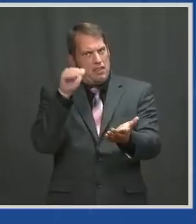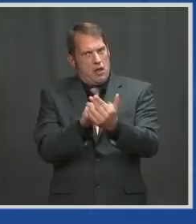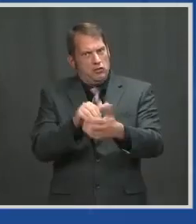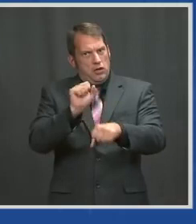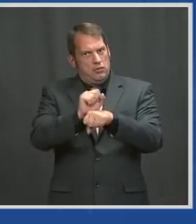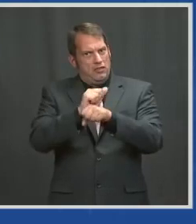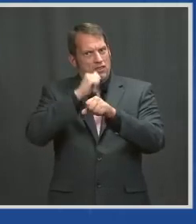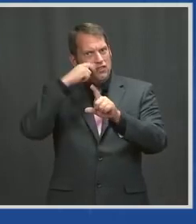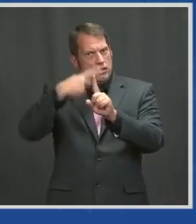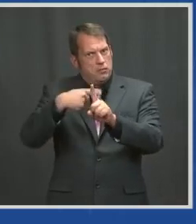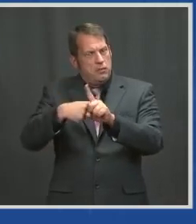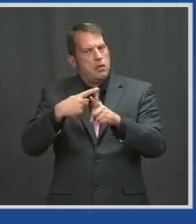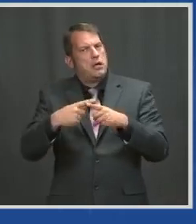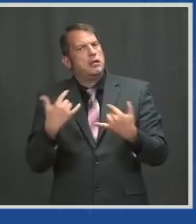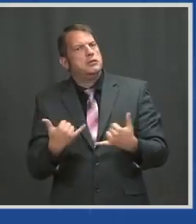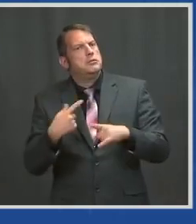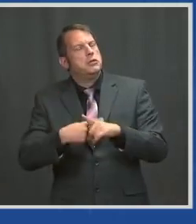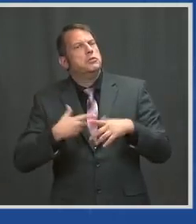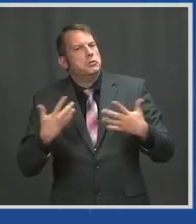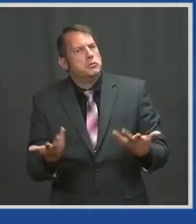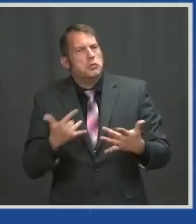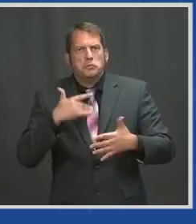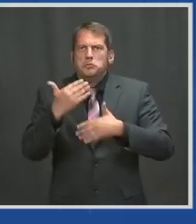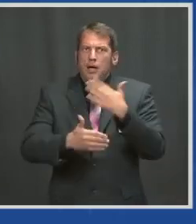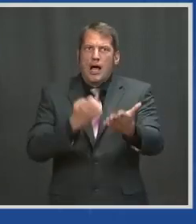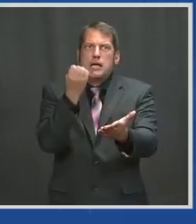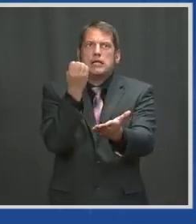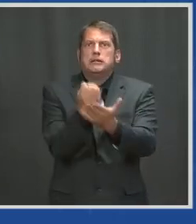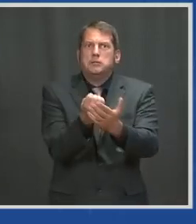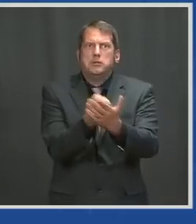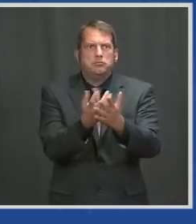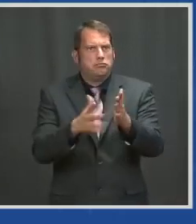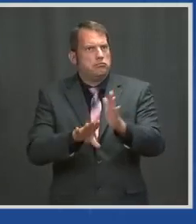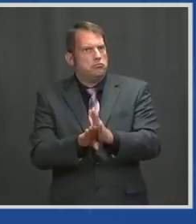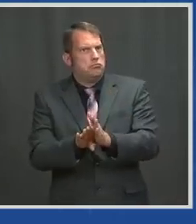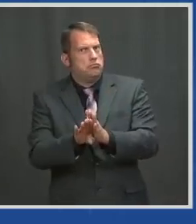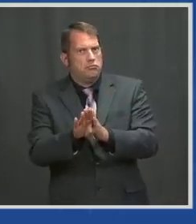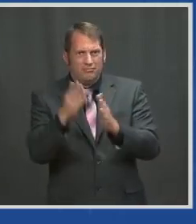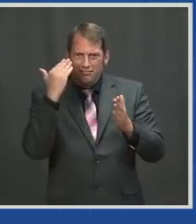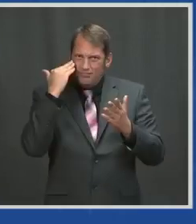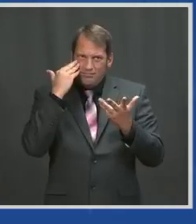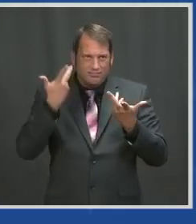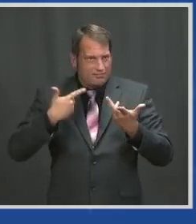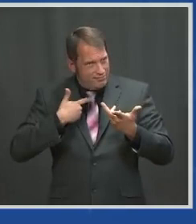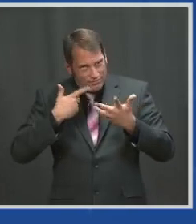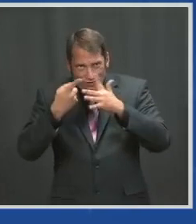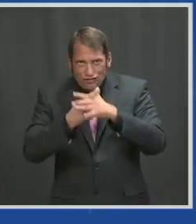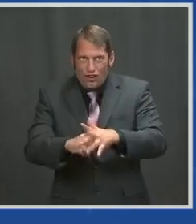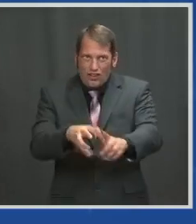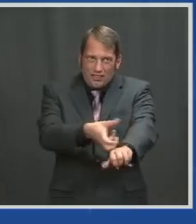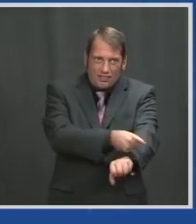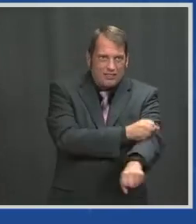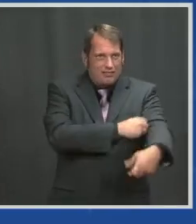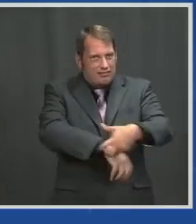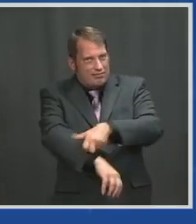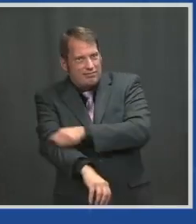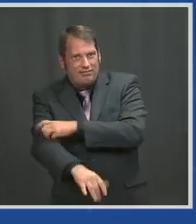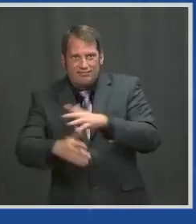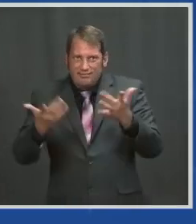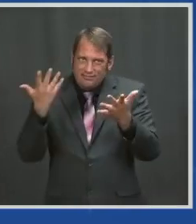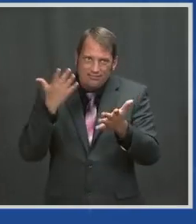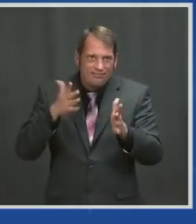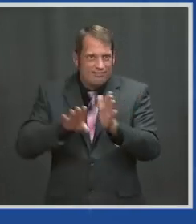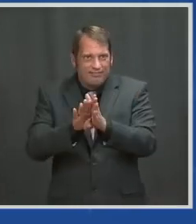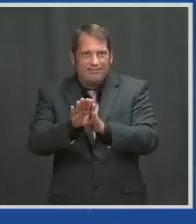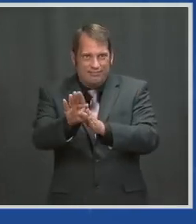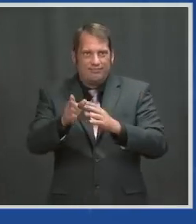growing this economy from the bottom up and the middle out. And it's a clear testament to why it's so needed. Some critics said